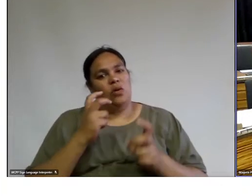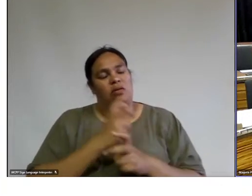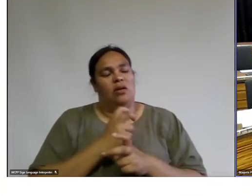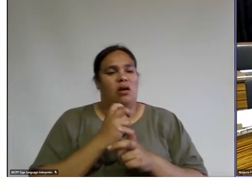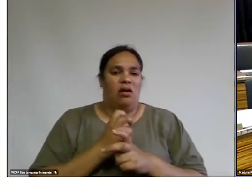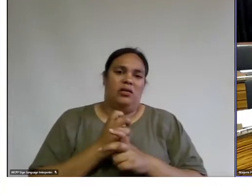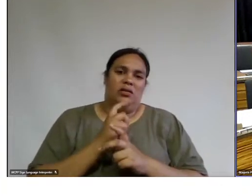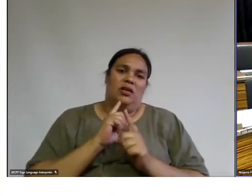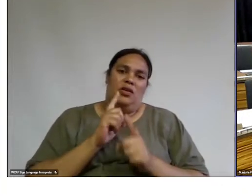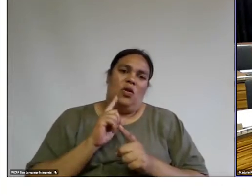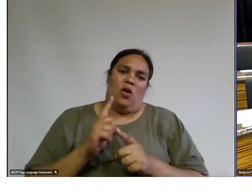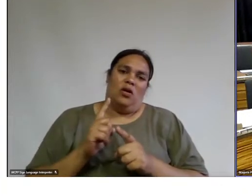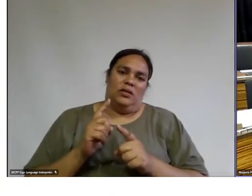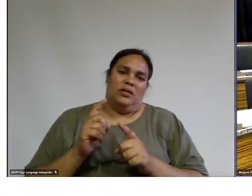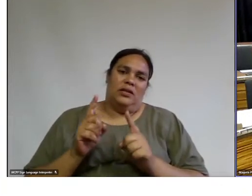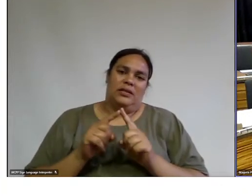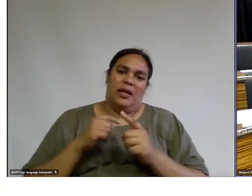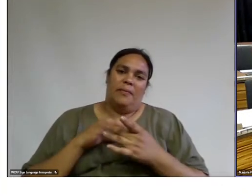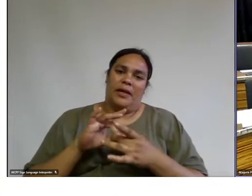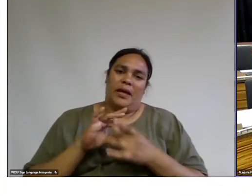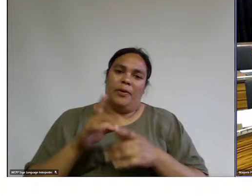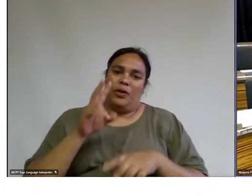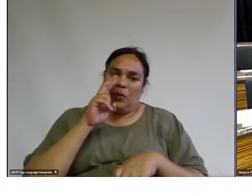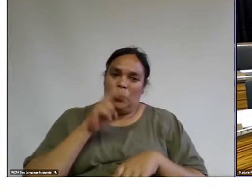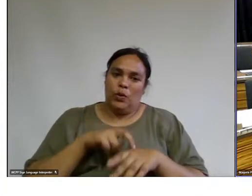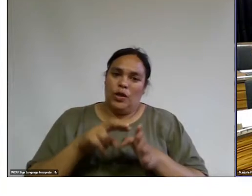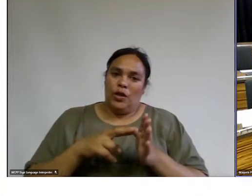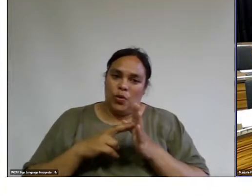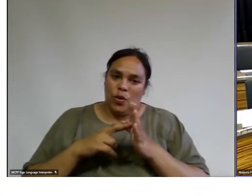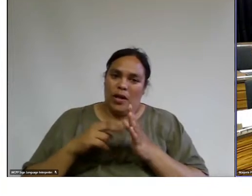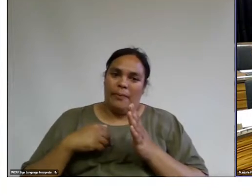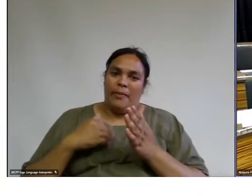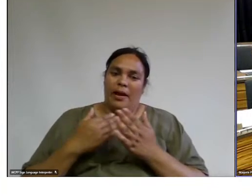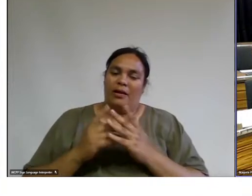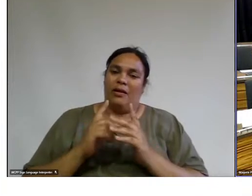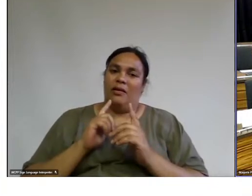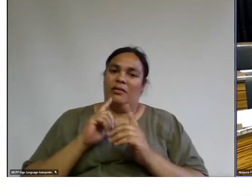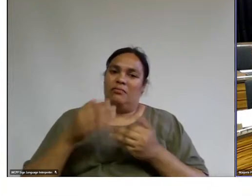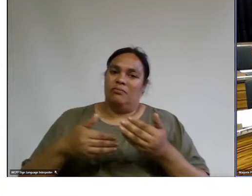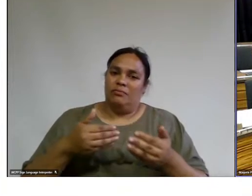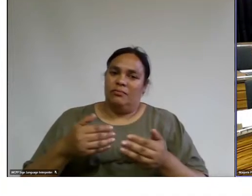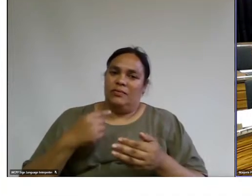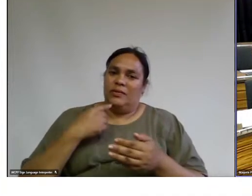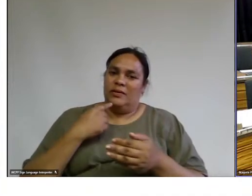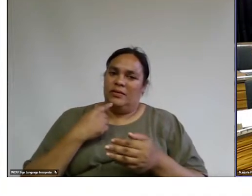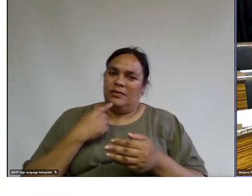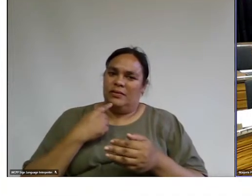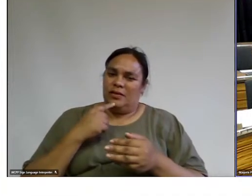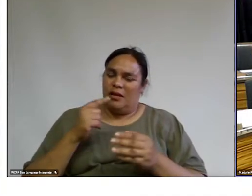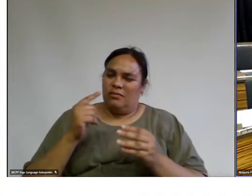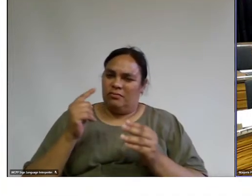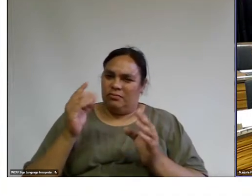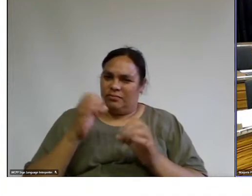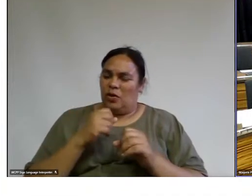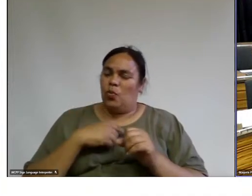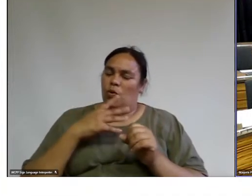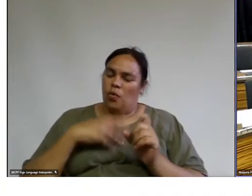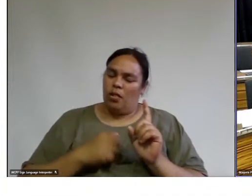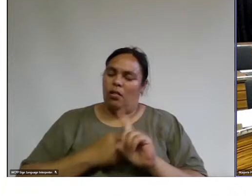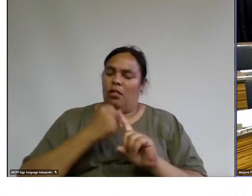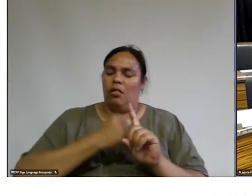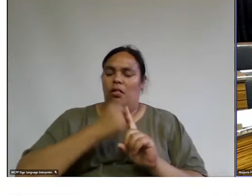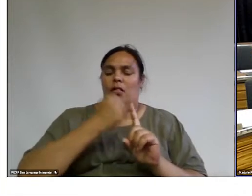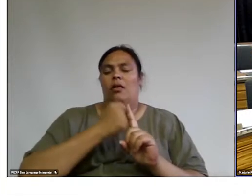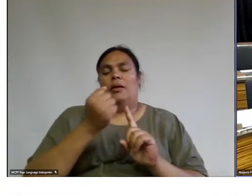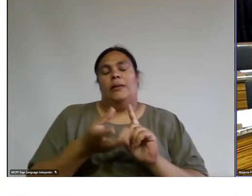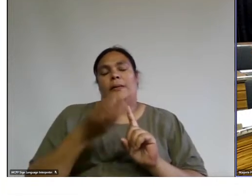to answer, and the kind of commitment that you require, I think my answer is that there's an orientation and determination to